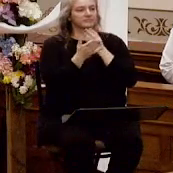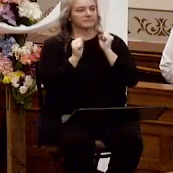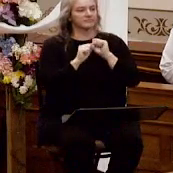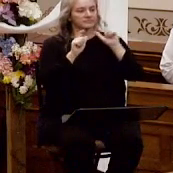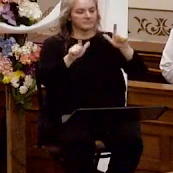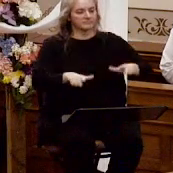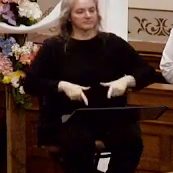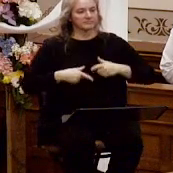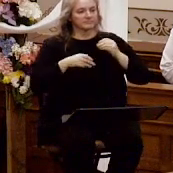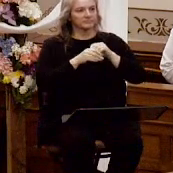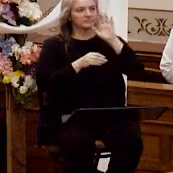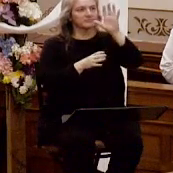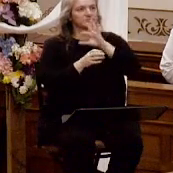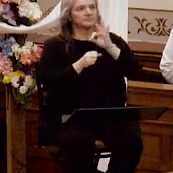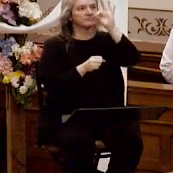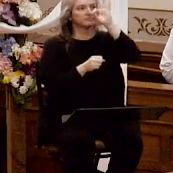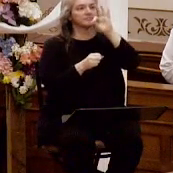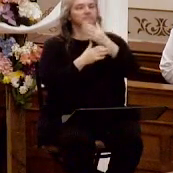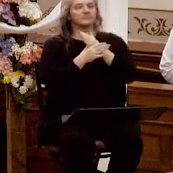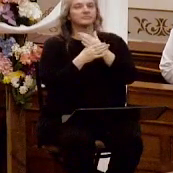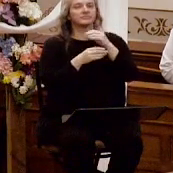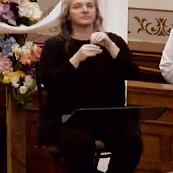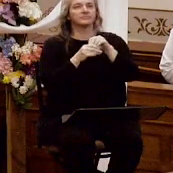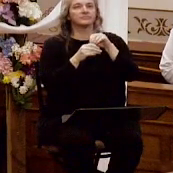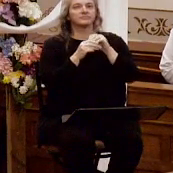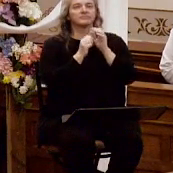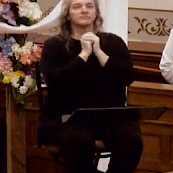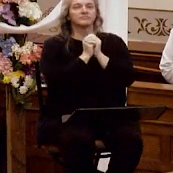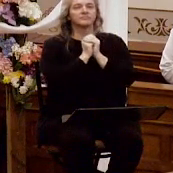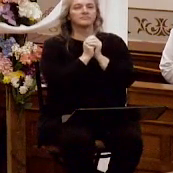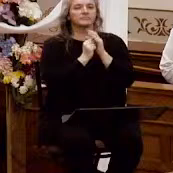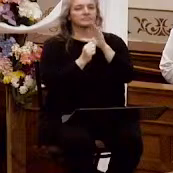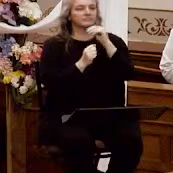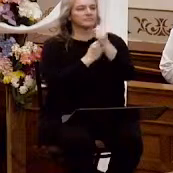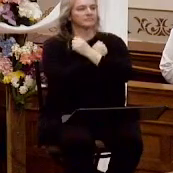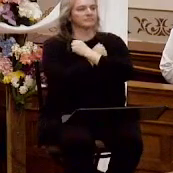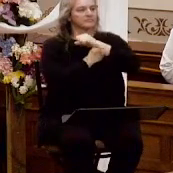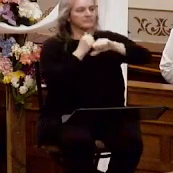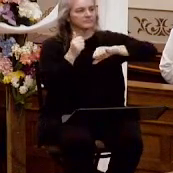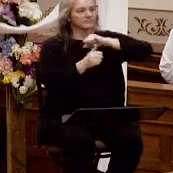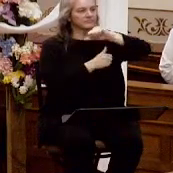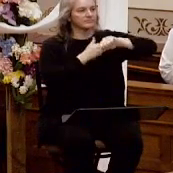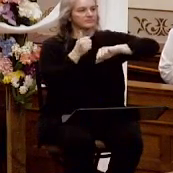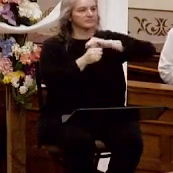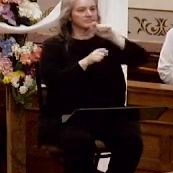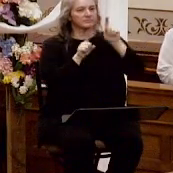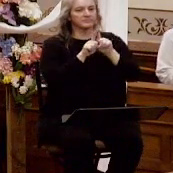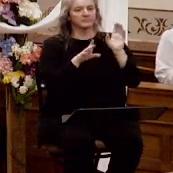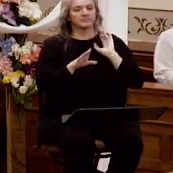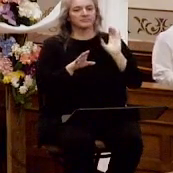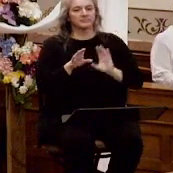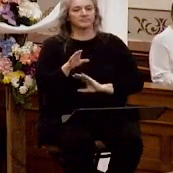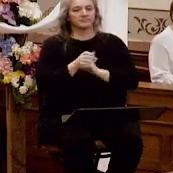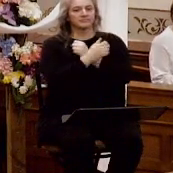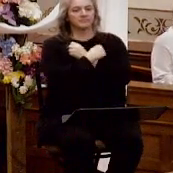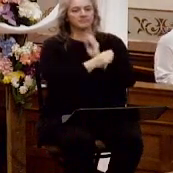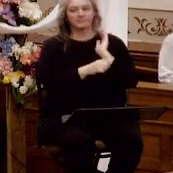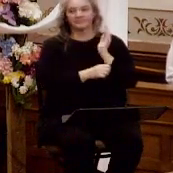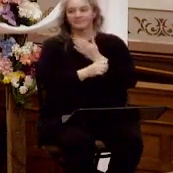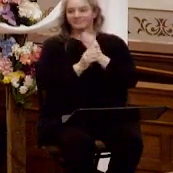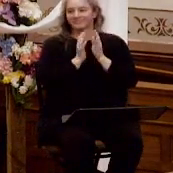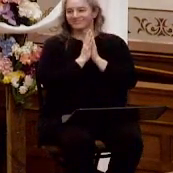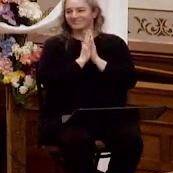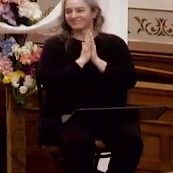regularly in worship, and so love each other as Christ loved us. Amen. Thank